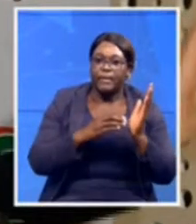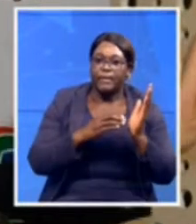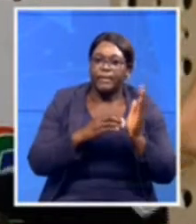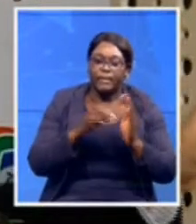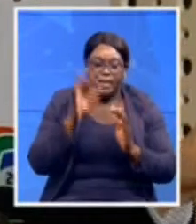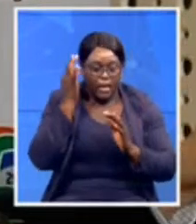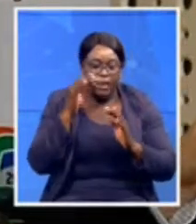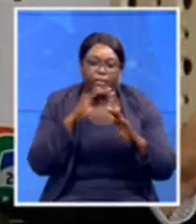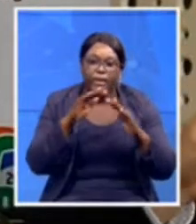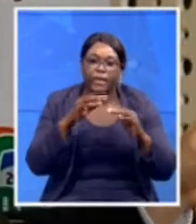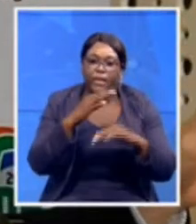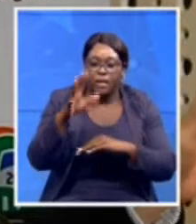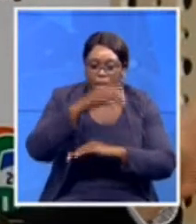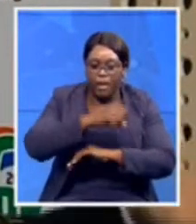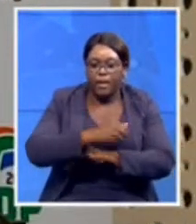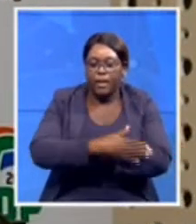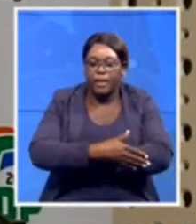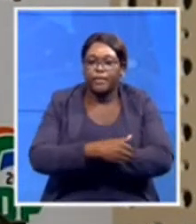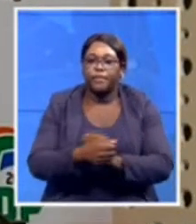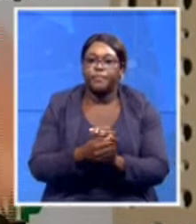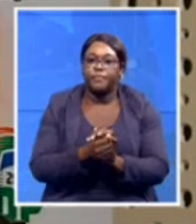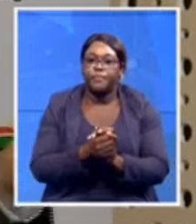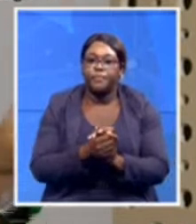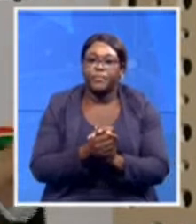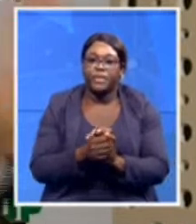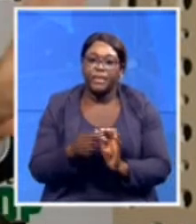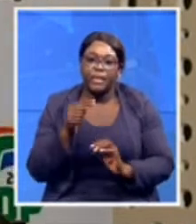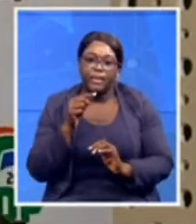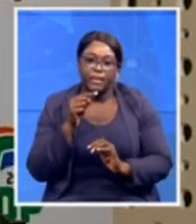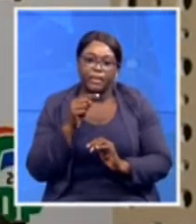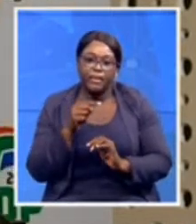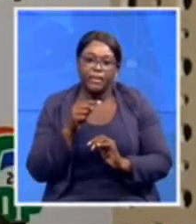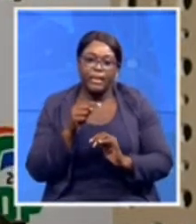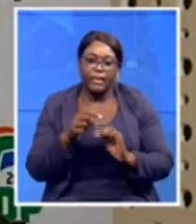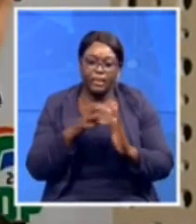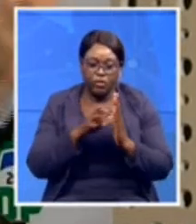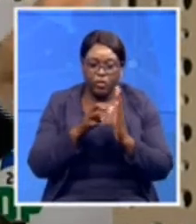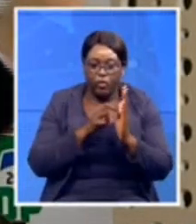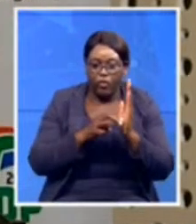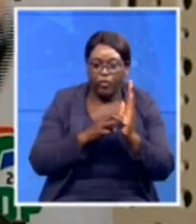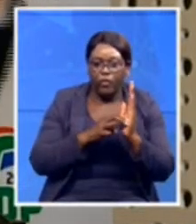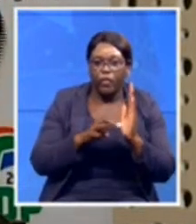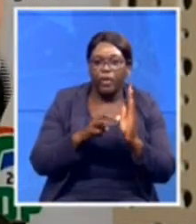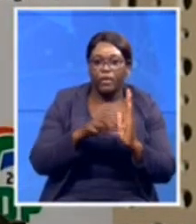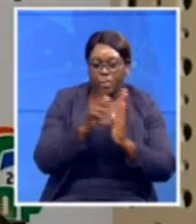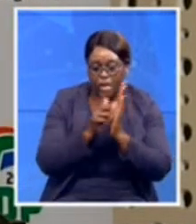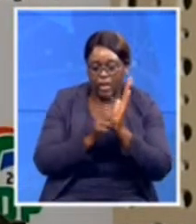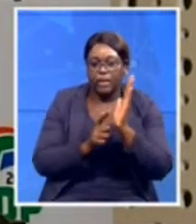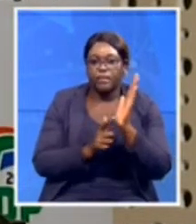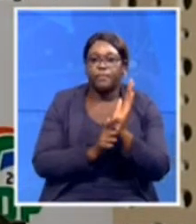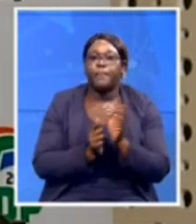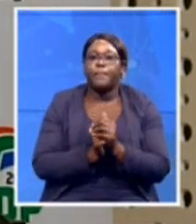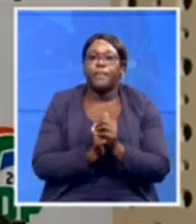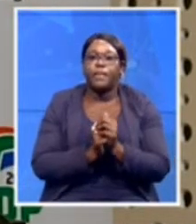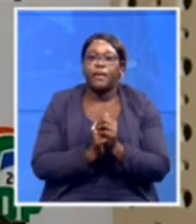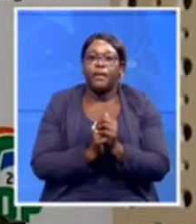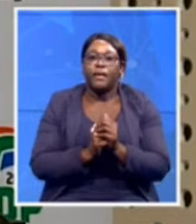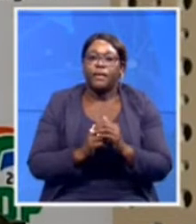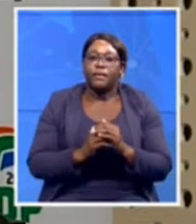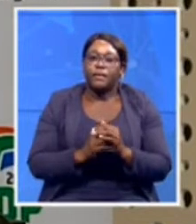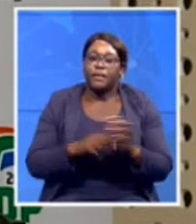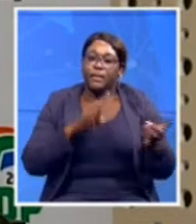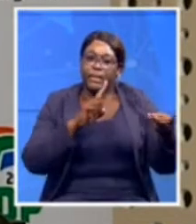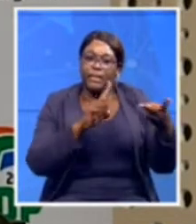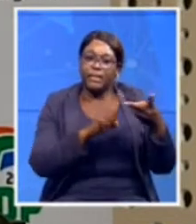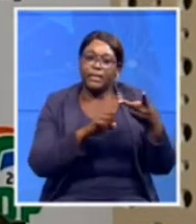does not fall within the purview of our legislation. The second is, and what the category of content that would be subject to pre-distribution